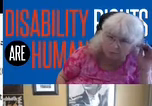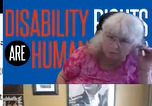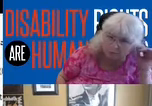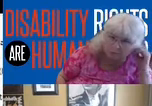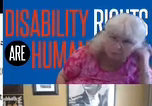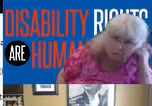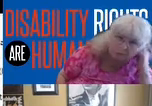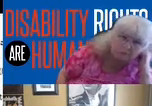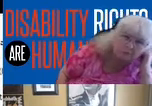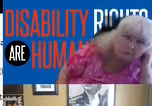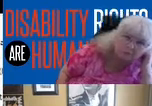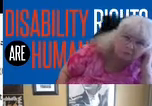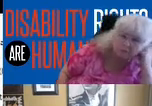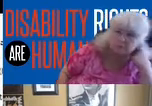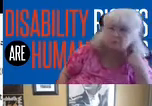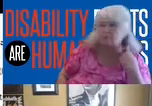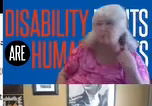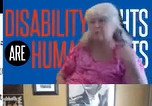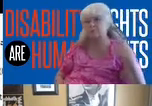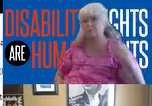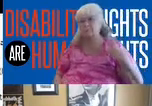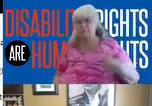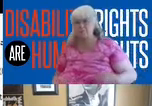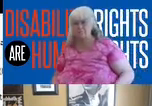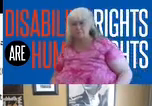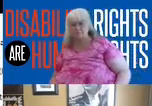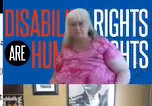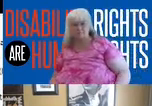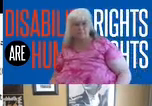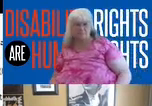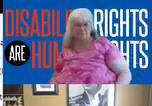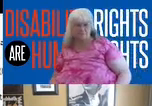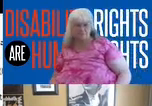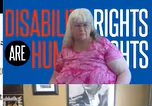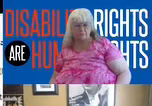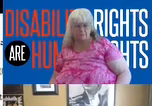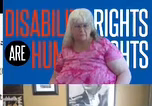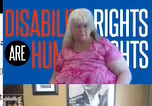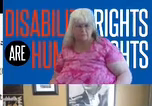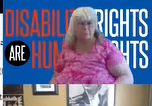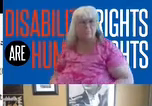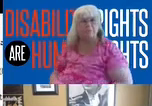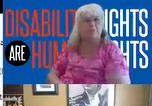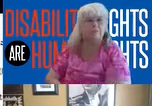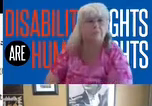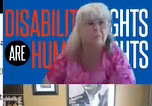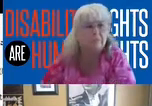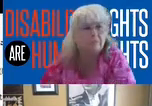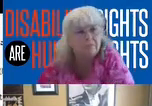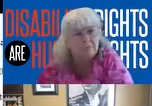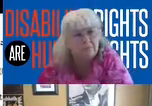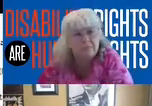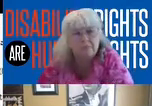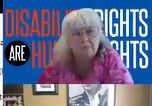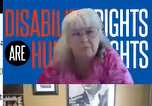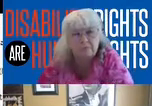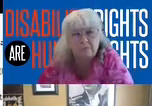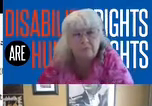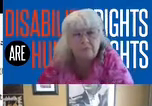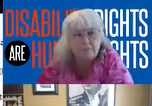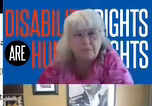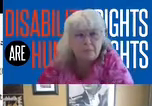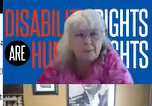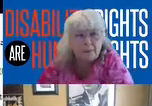under next to your name, a little blue raised hand, a little hand icon shows up next to your name.